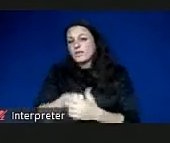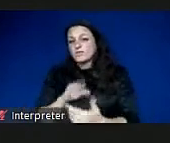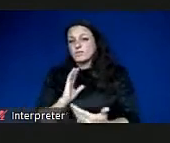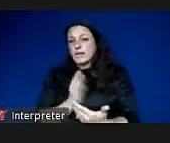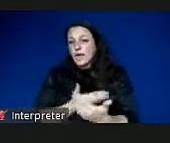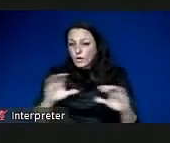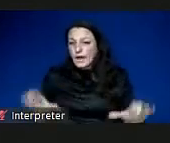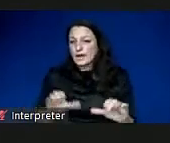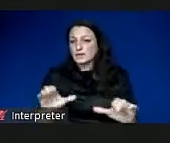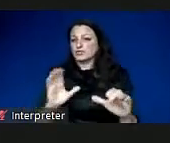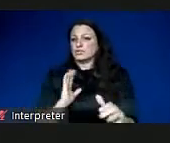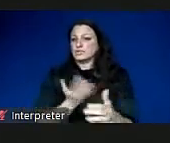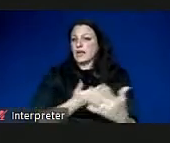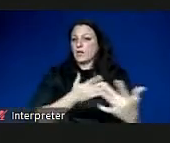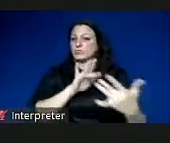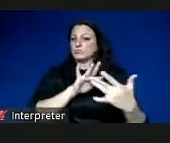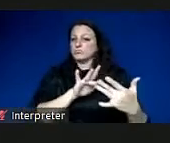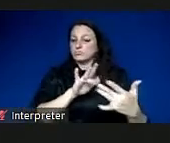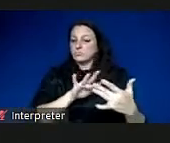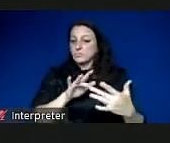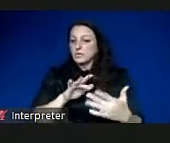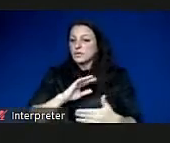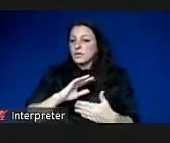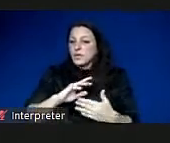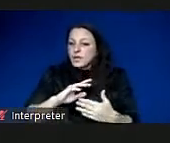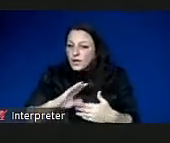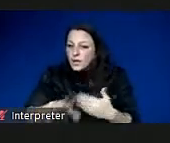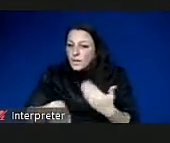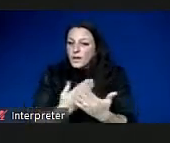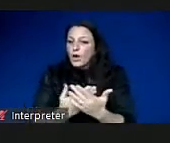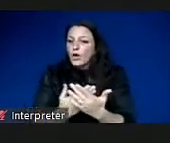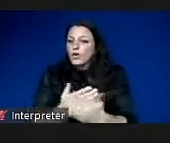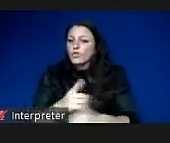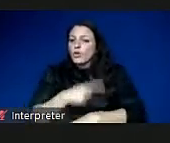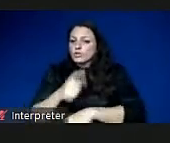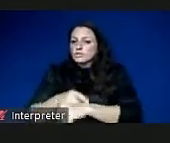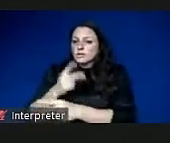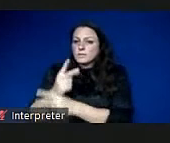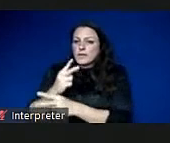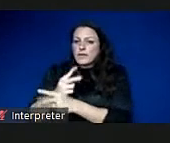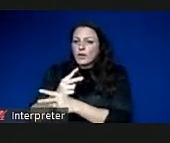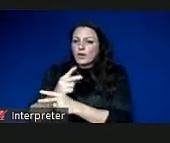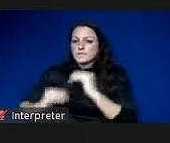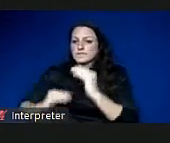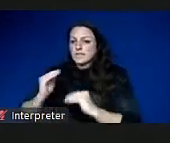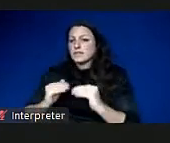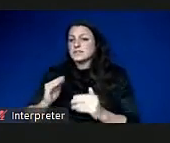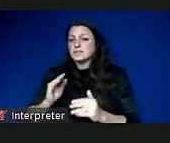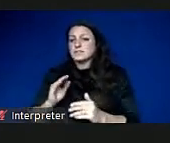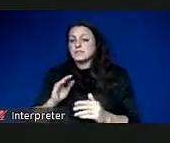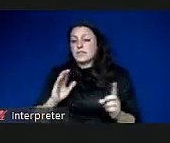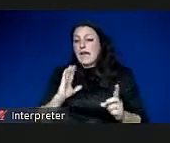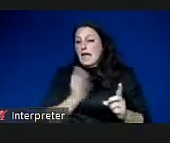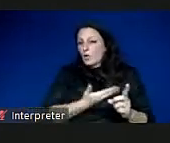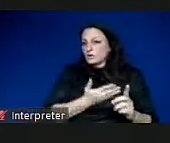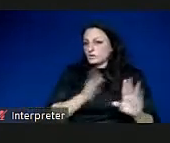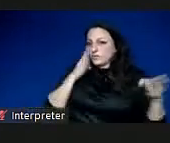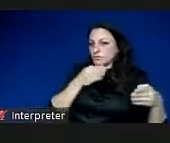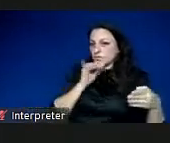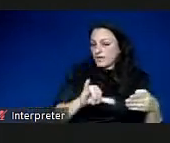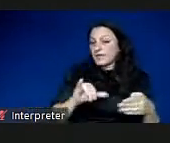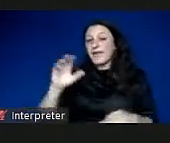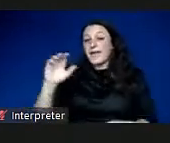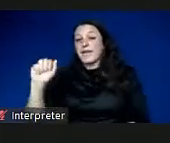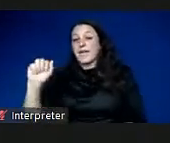outreach activities are around all long-term care facilities. When you specifically look at the AARP data, that is